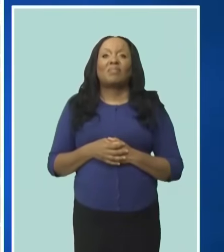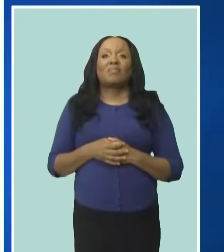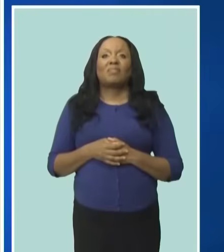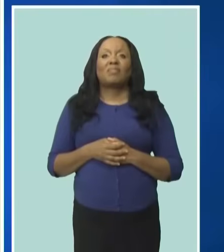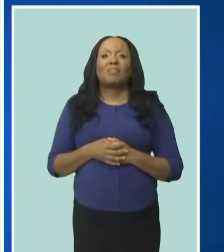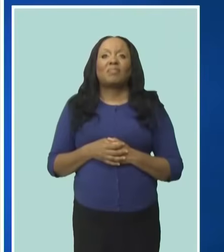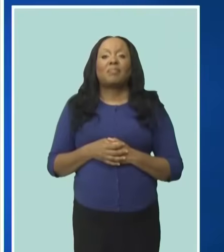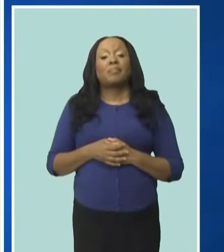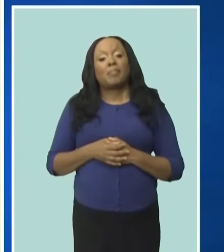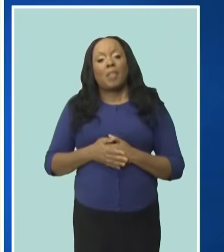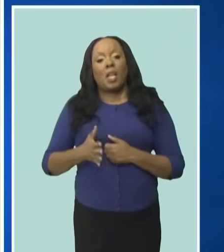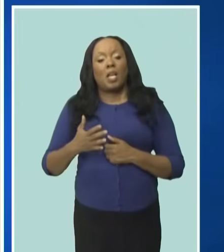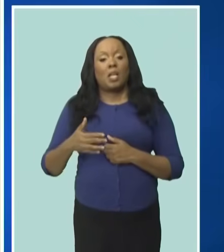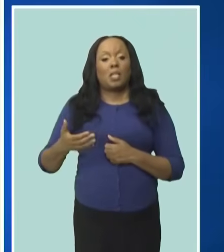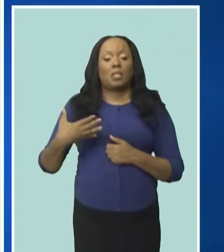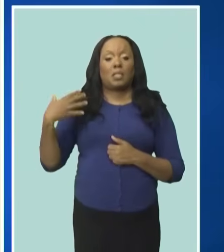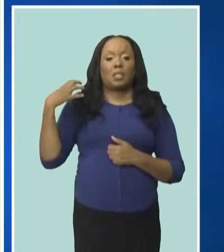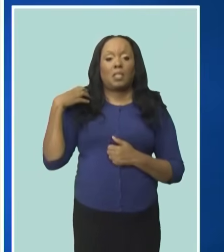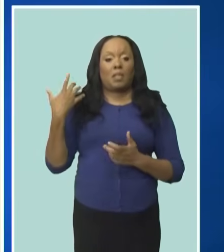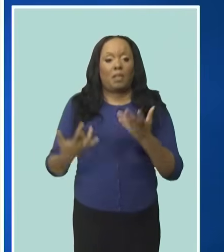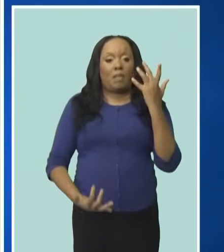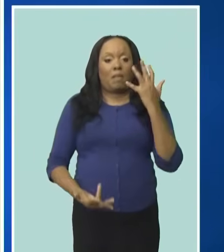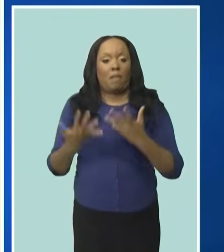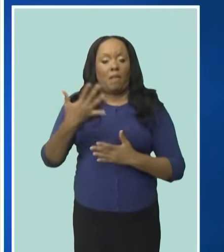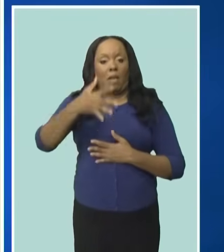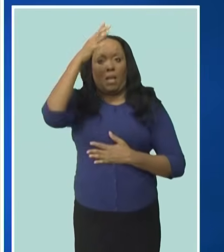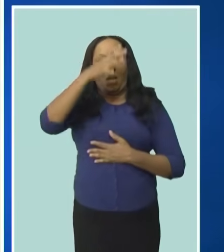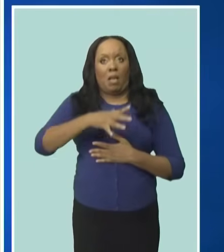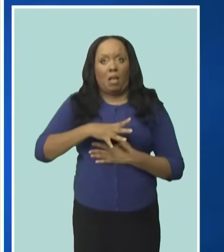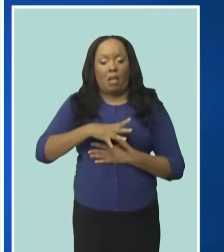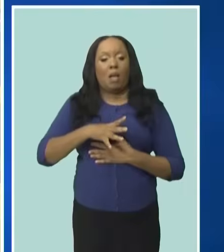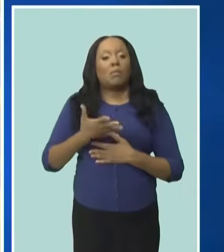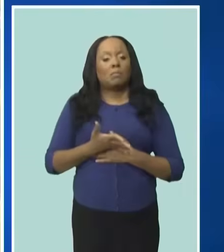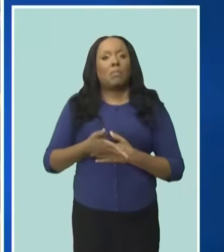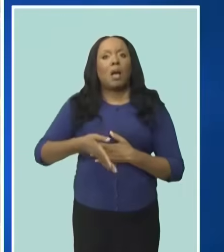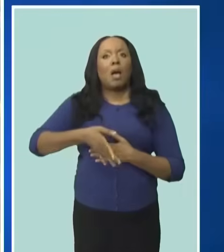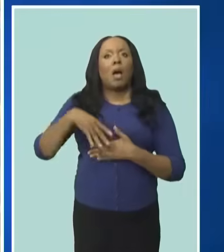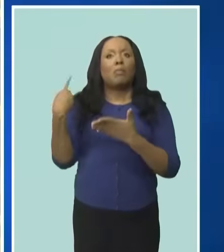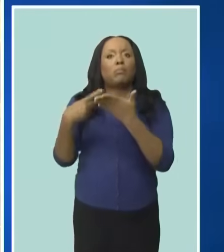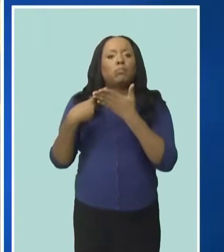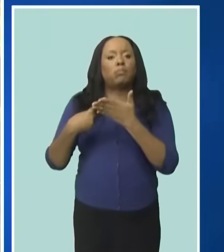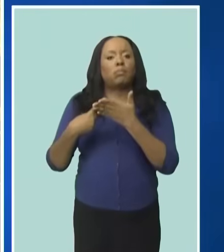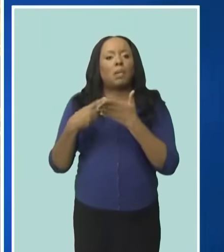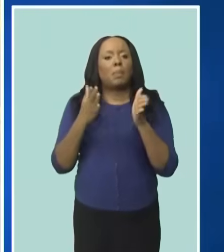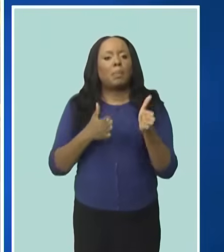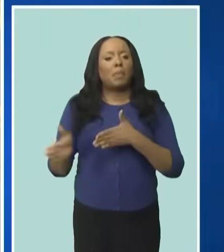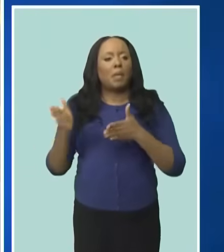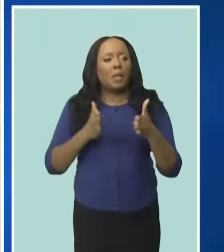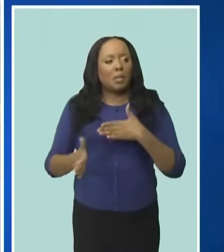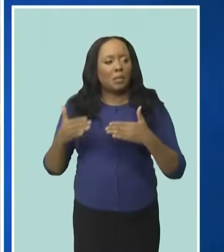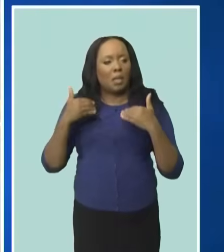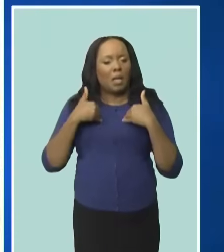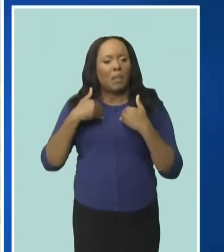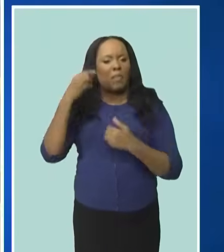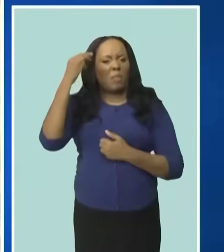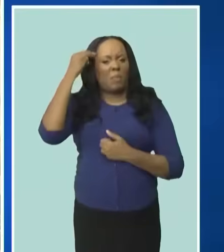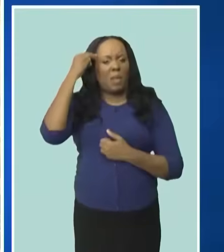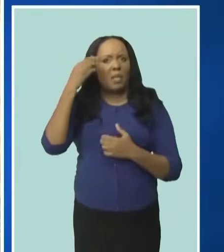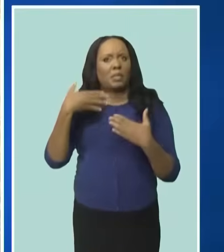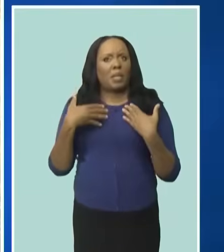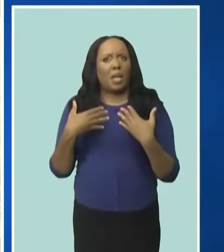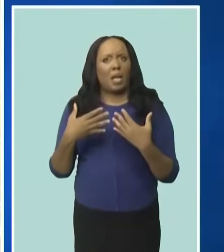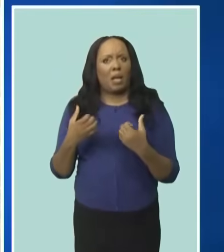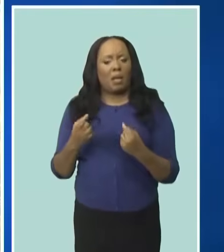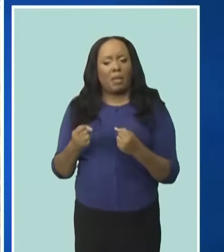In delivering remarks, Chief Fire Officer Earl Maynard spoke of plans to have a mental health sanctuary at the complex to